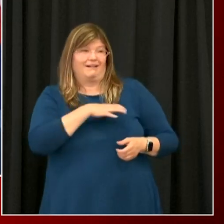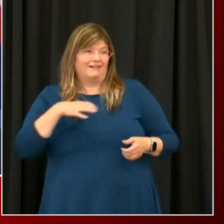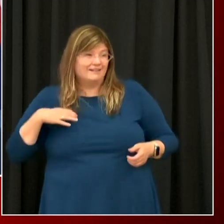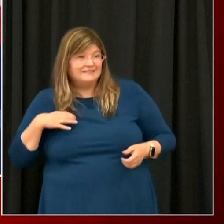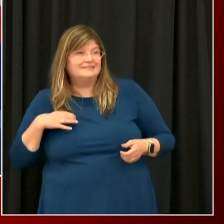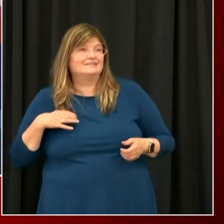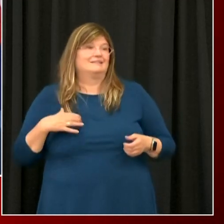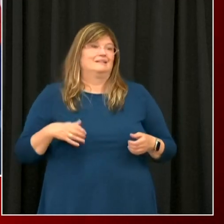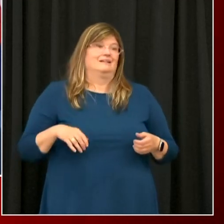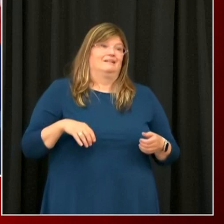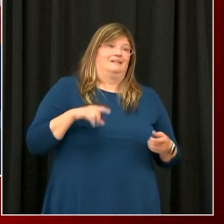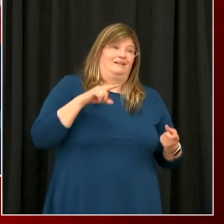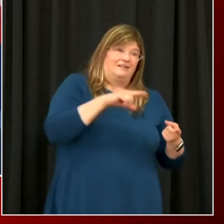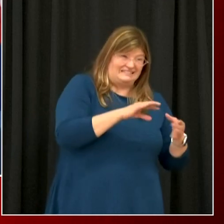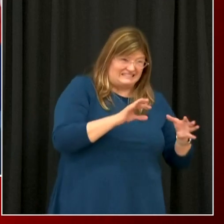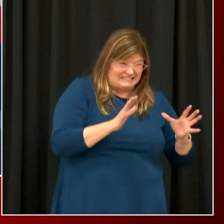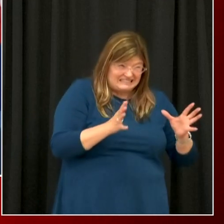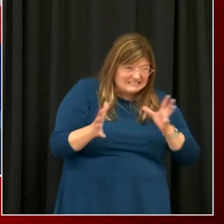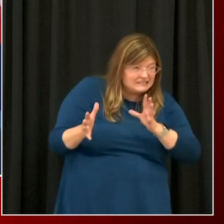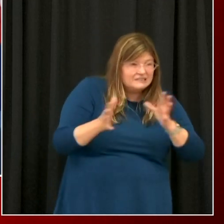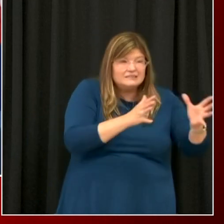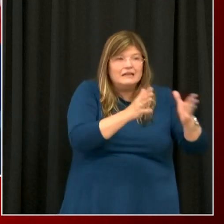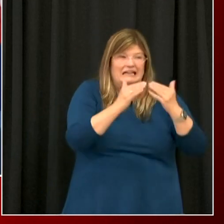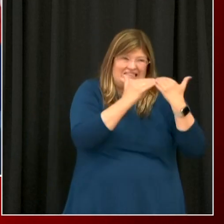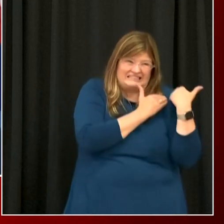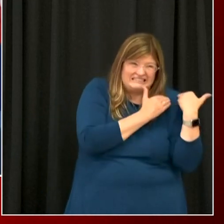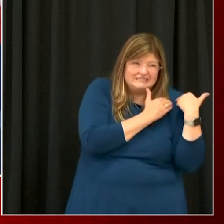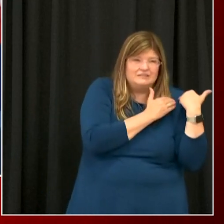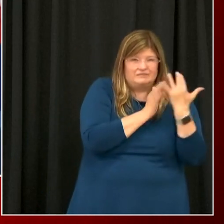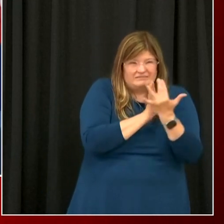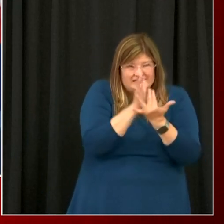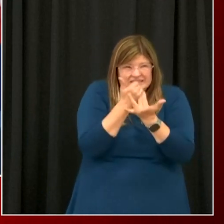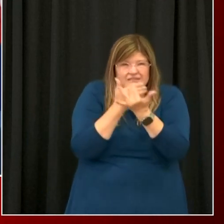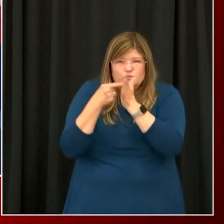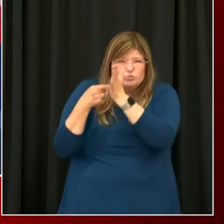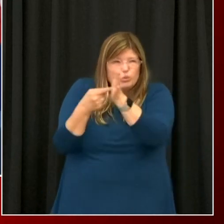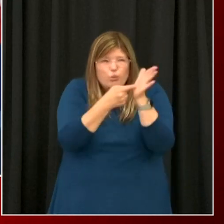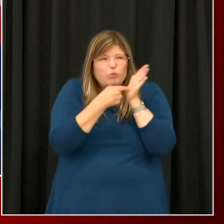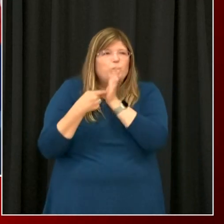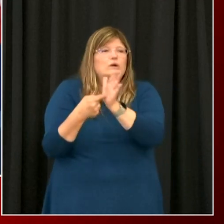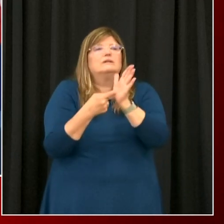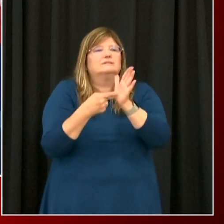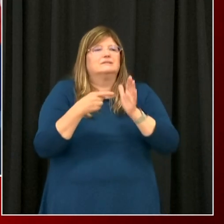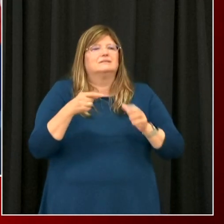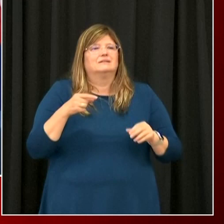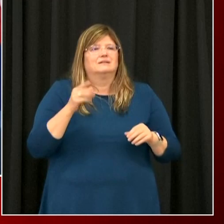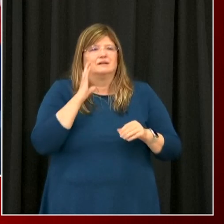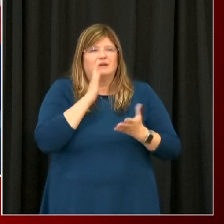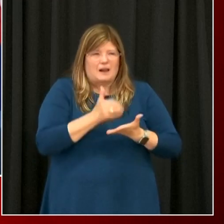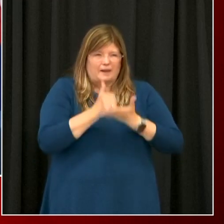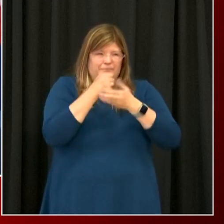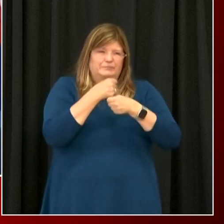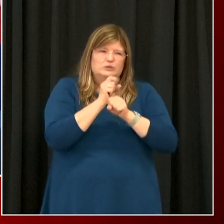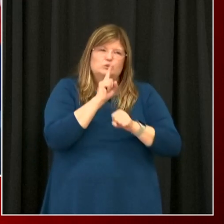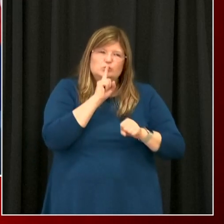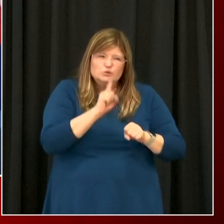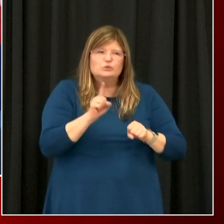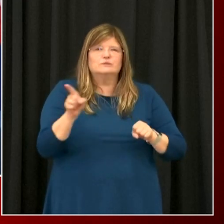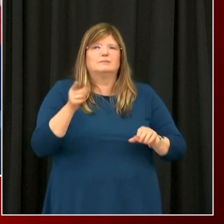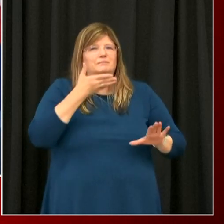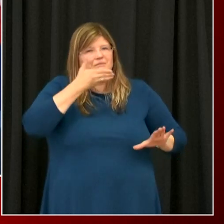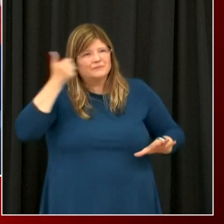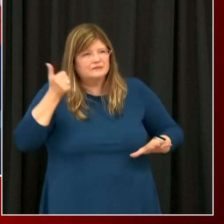have the type of accountability and transparency tools that make police departments better. So we'll be